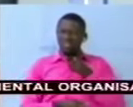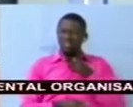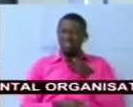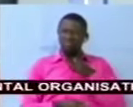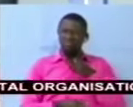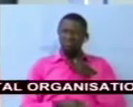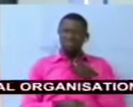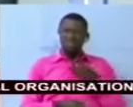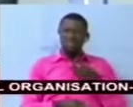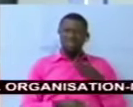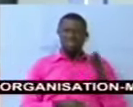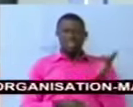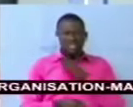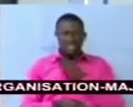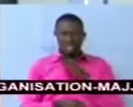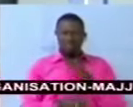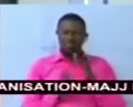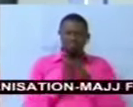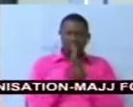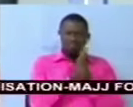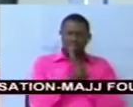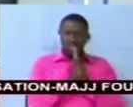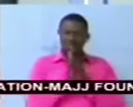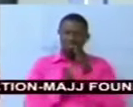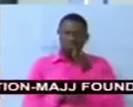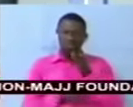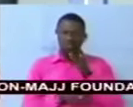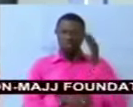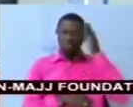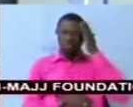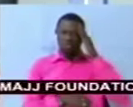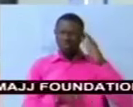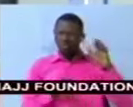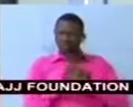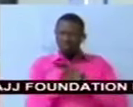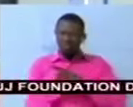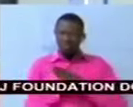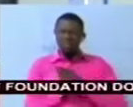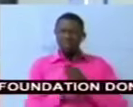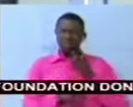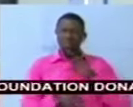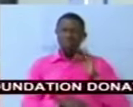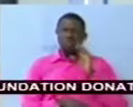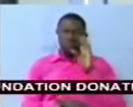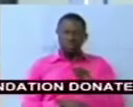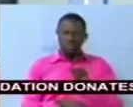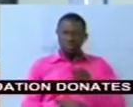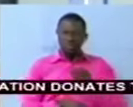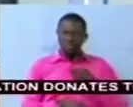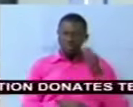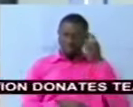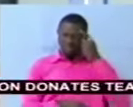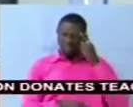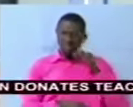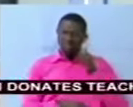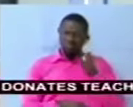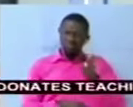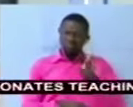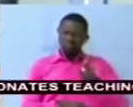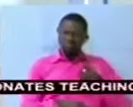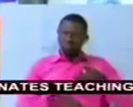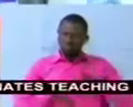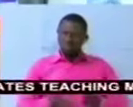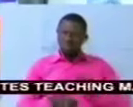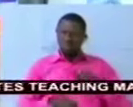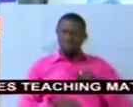you, knowing fully well that you were doing what is expected of good citizens? Legi